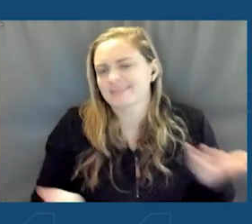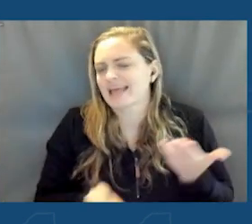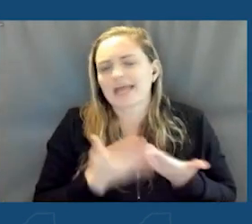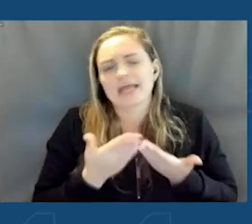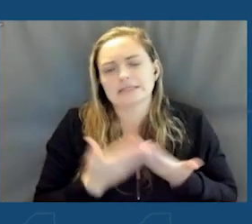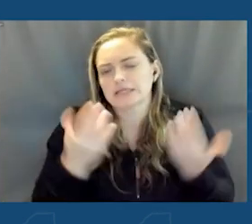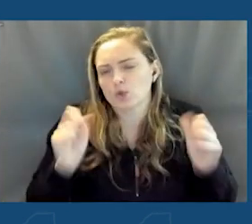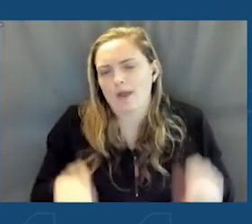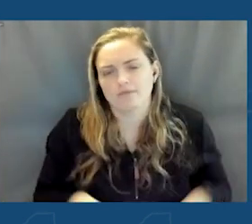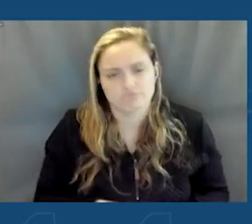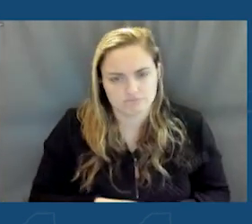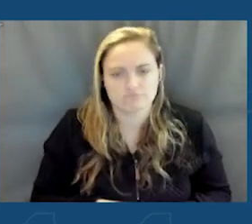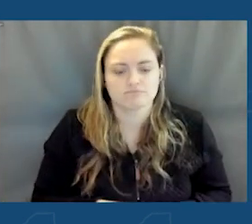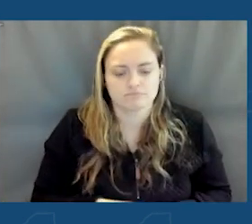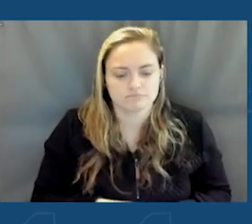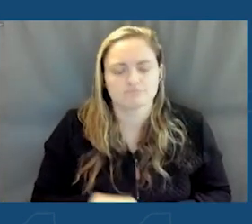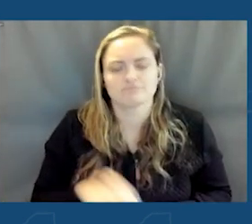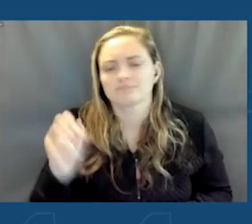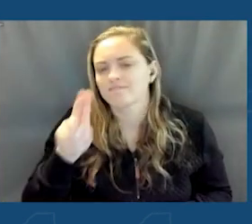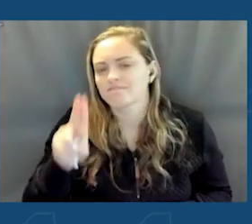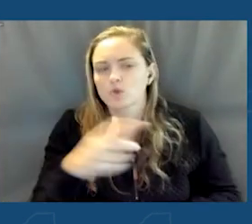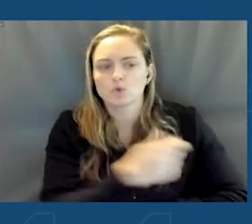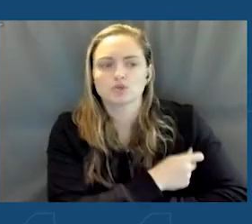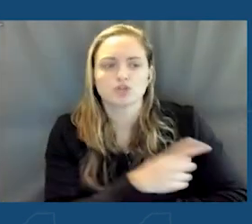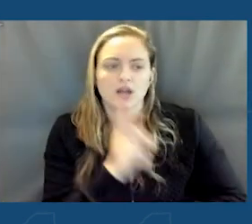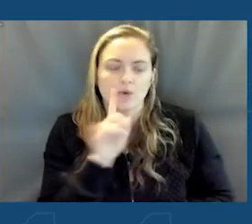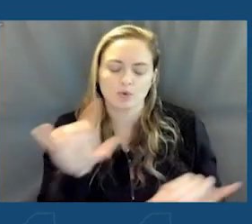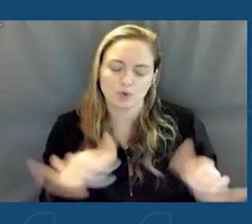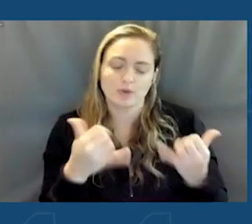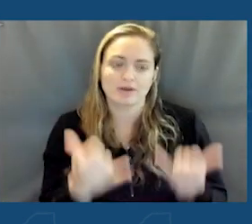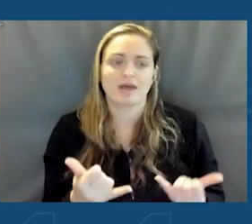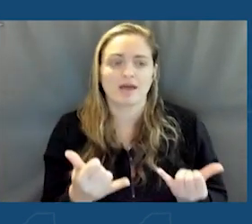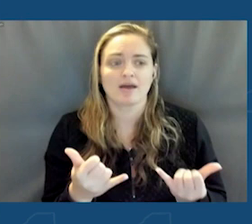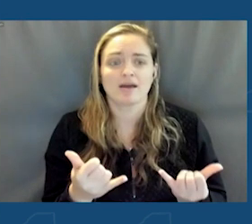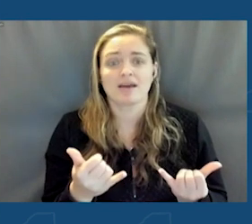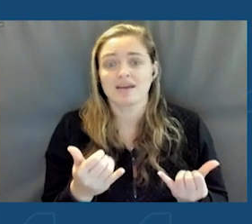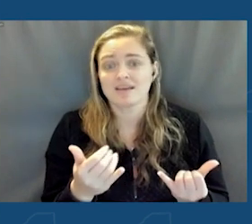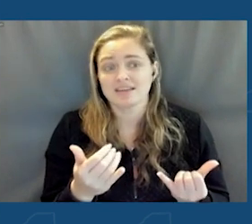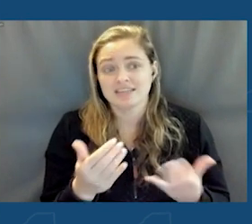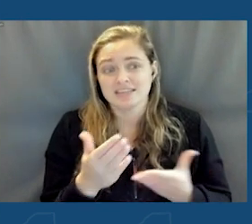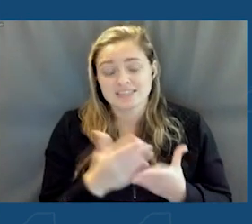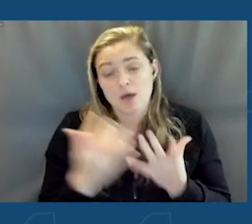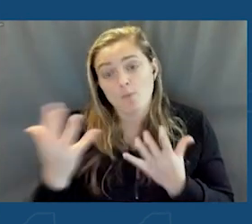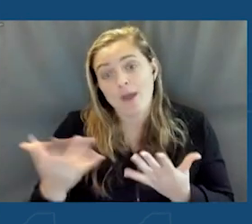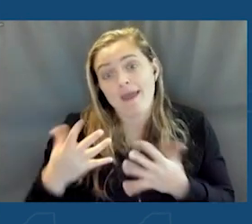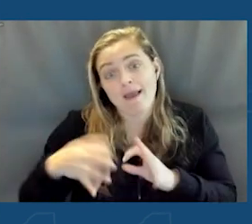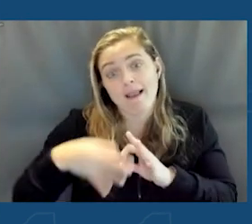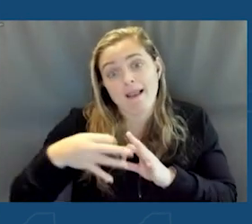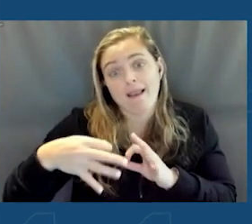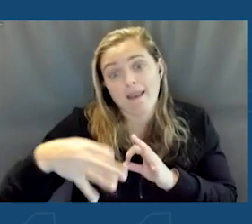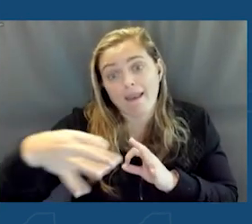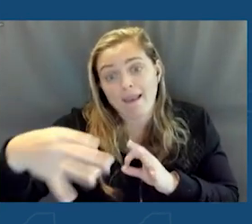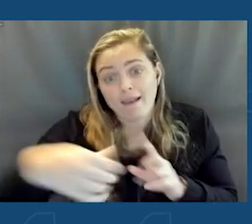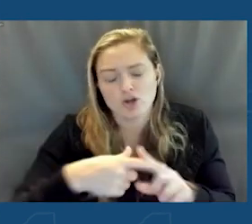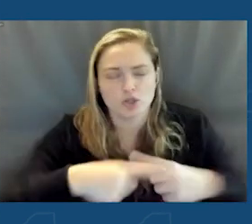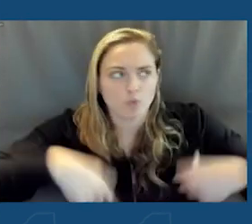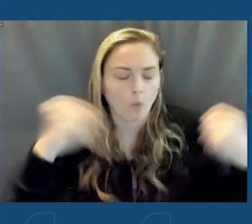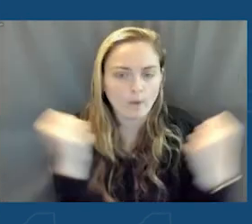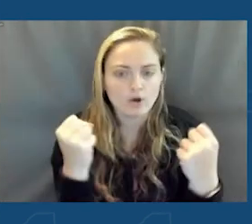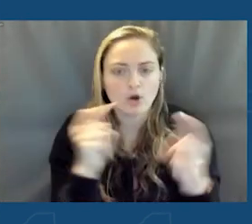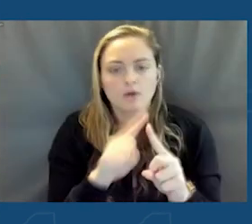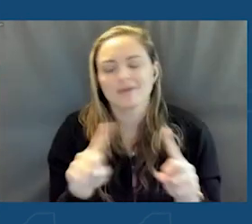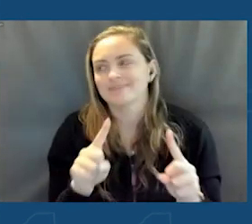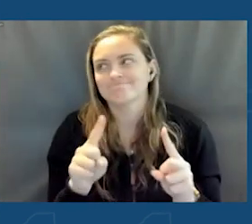do. Just get a flu shot. I will get mine now, some way to the dead of winter, but it's hitting earlier than normal right now. So don't